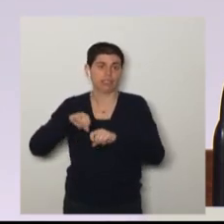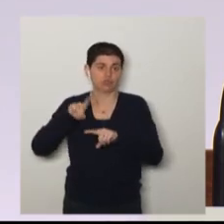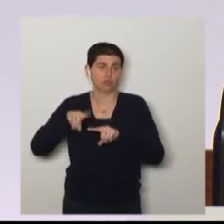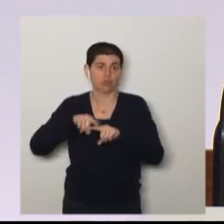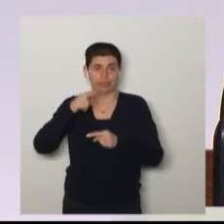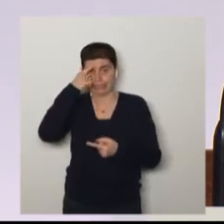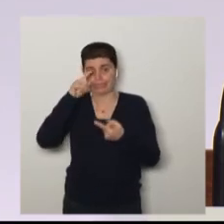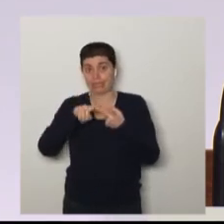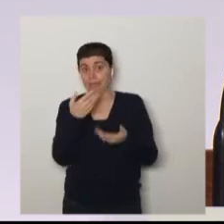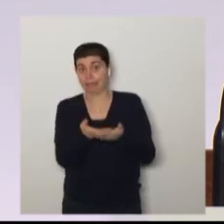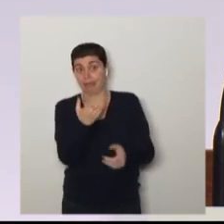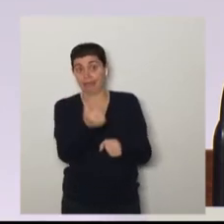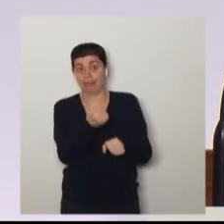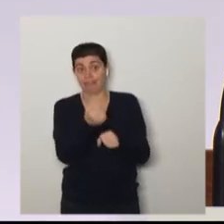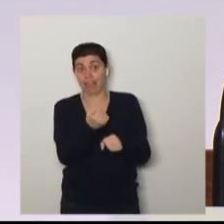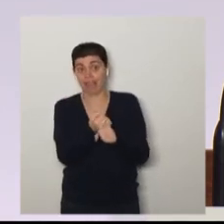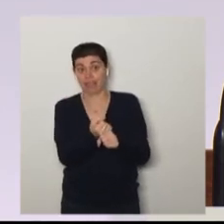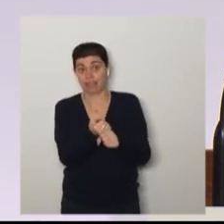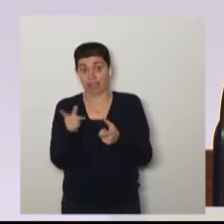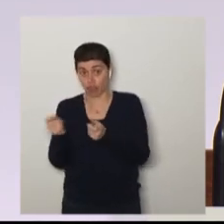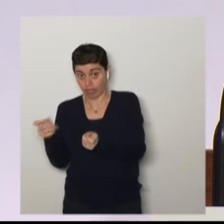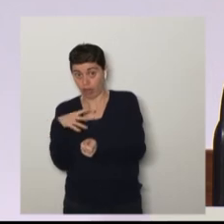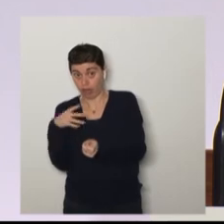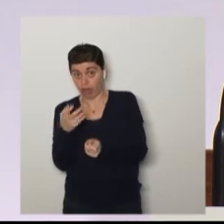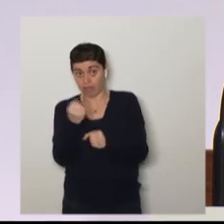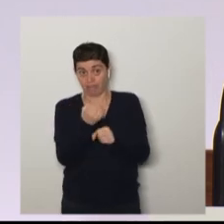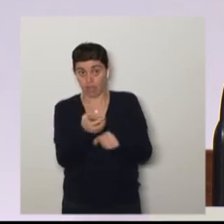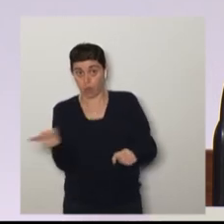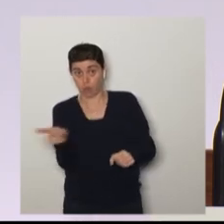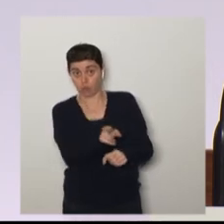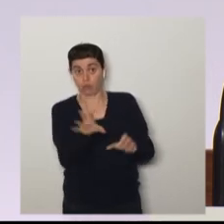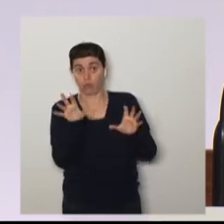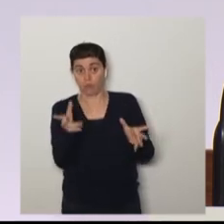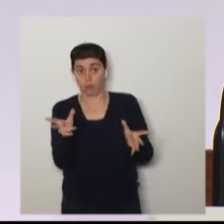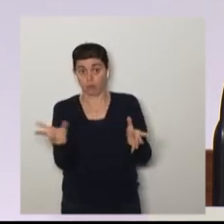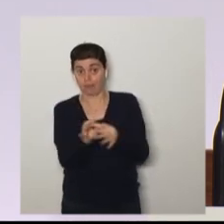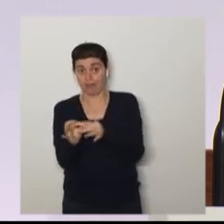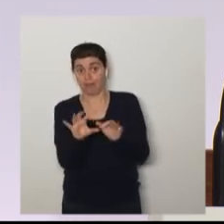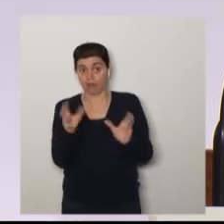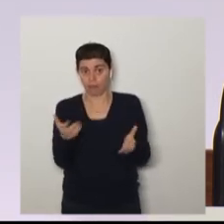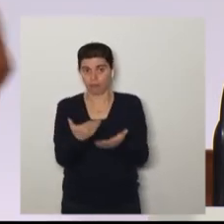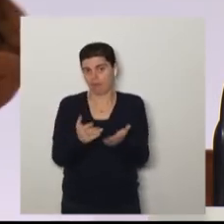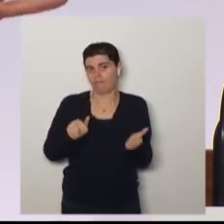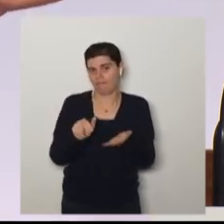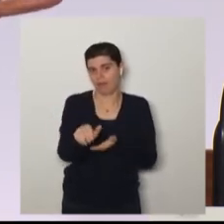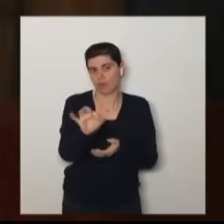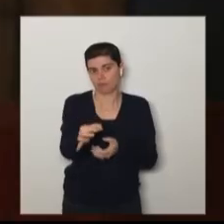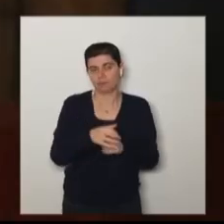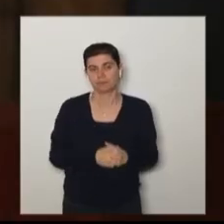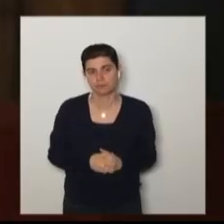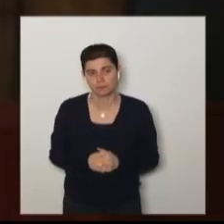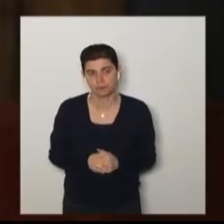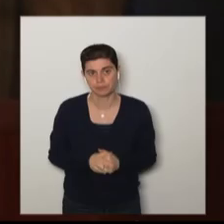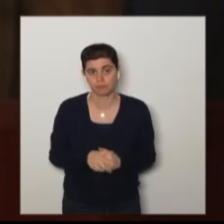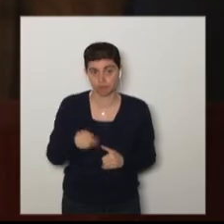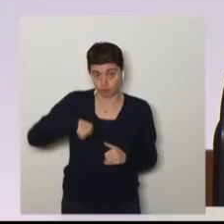and cancer, or cancer and employment. And what we have seen now with this working group, there